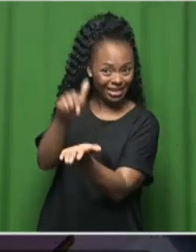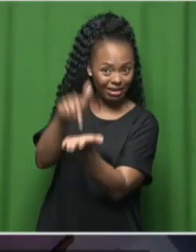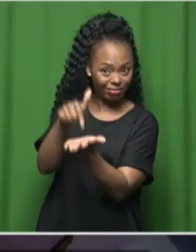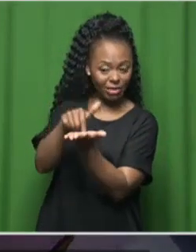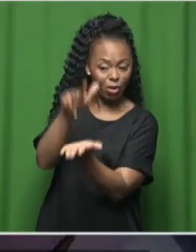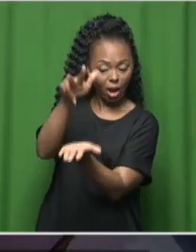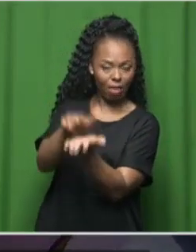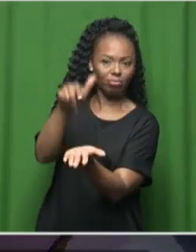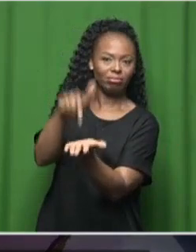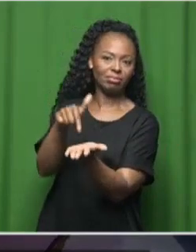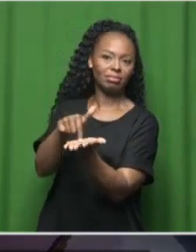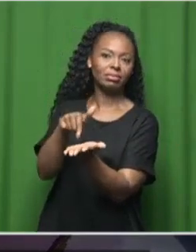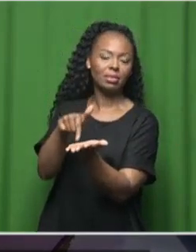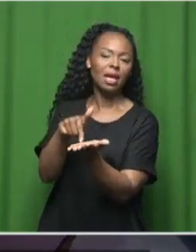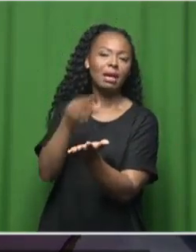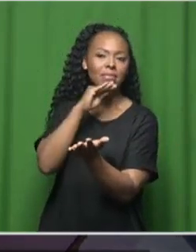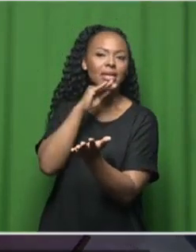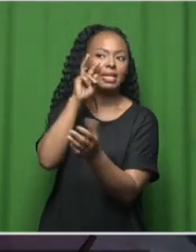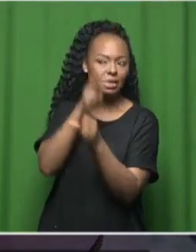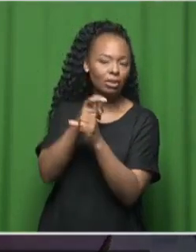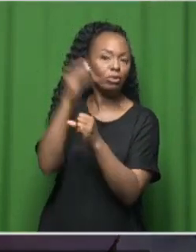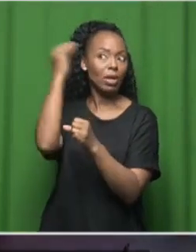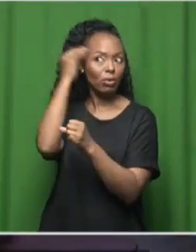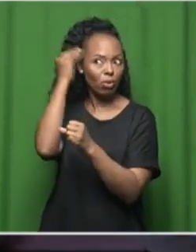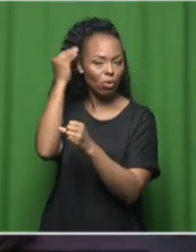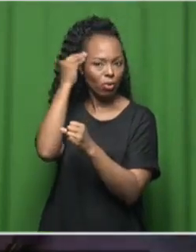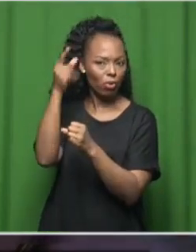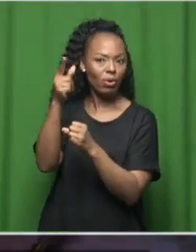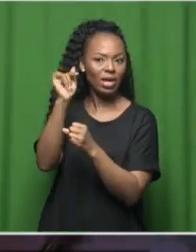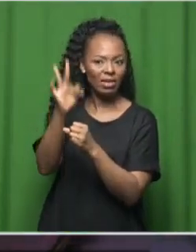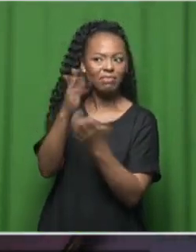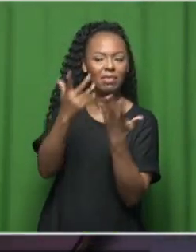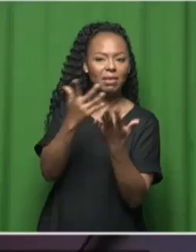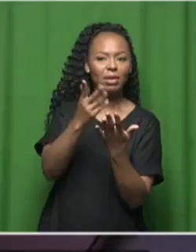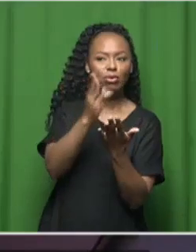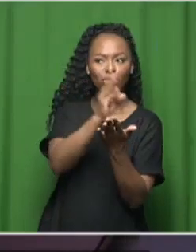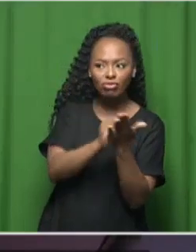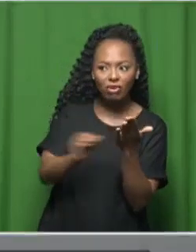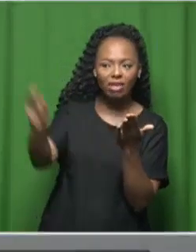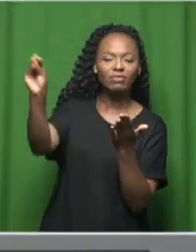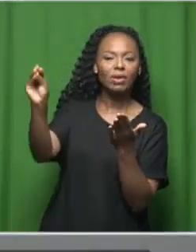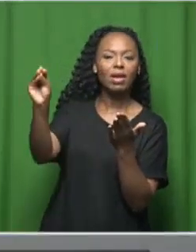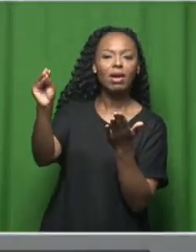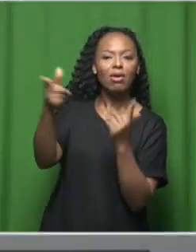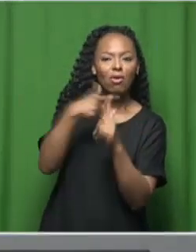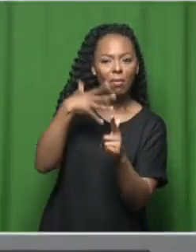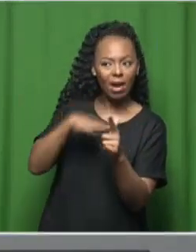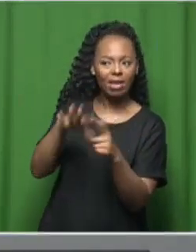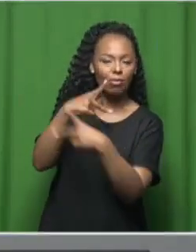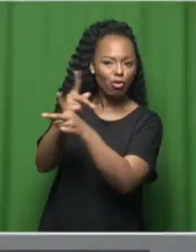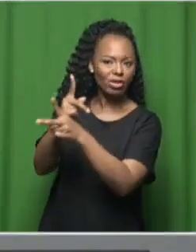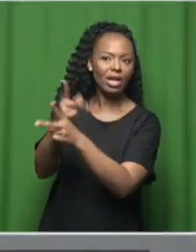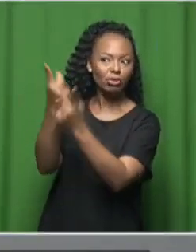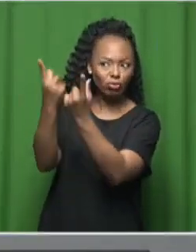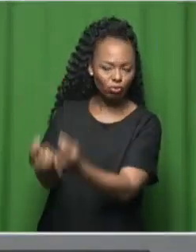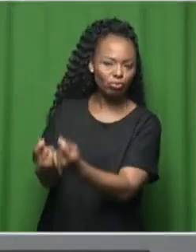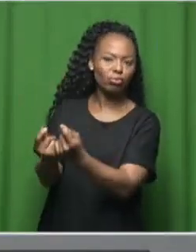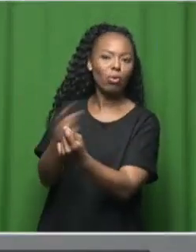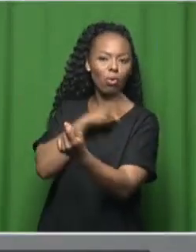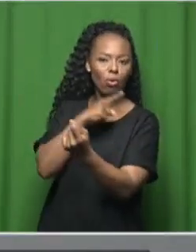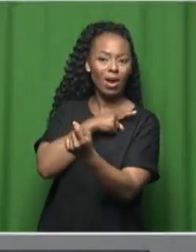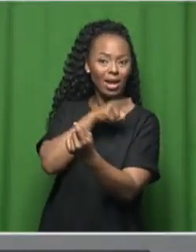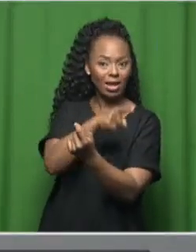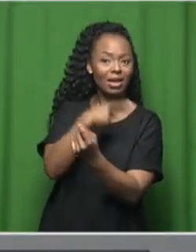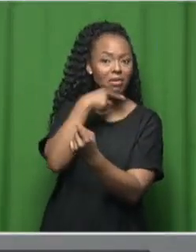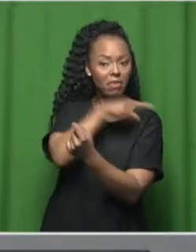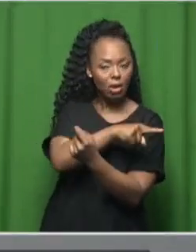of right, but she has to be aware of it, even if it's transferred to another product, because now counterfeiting is beyond